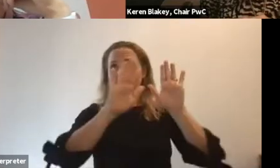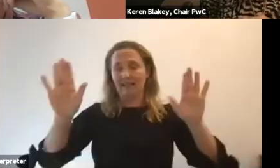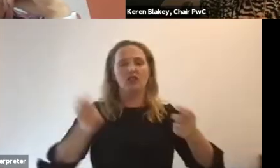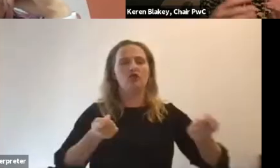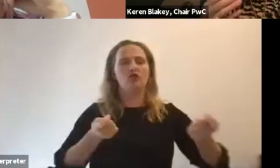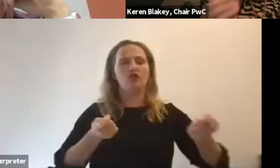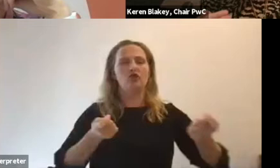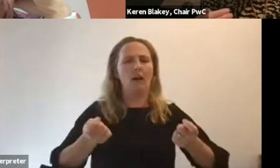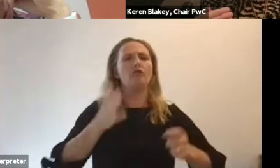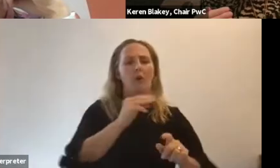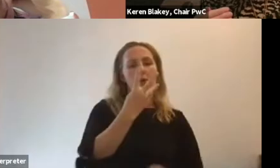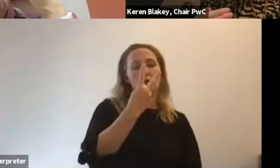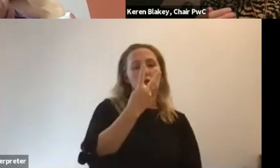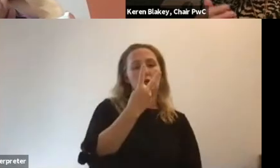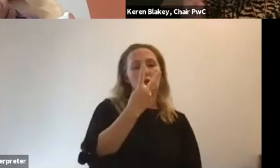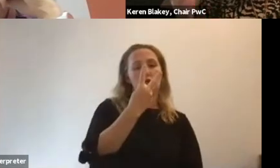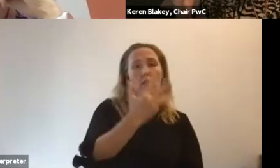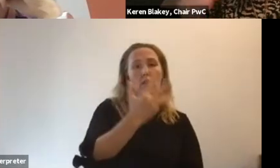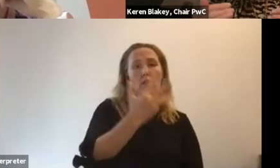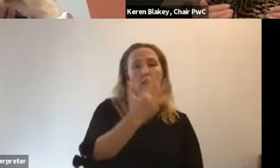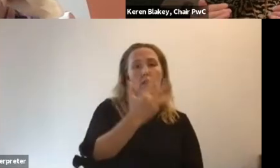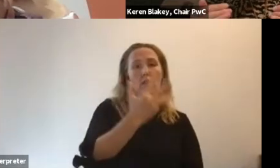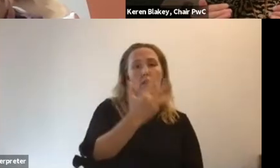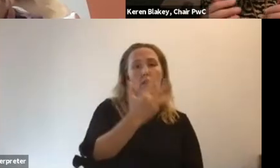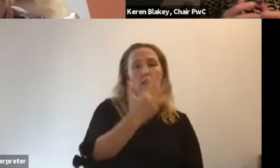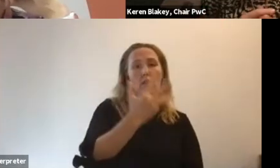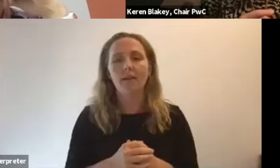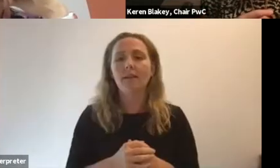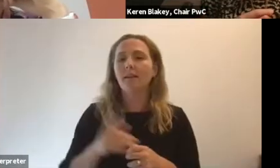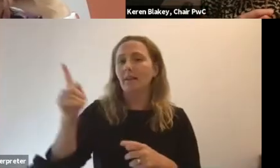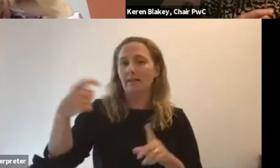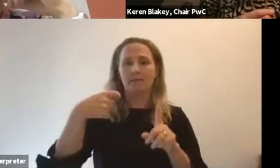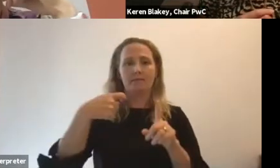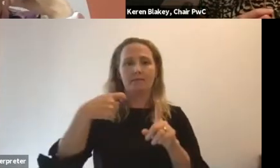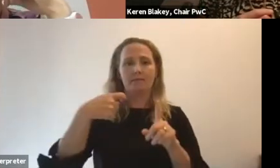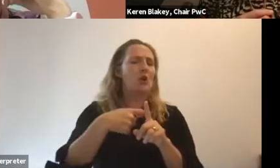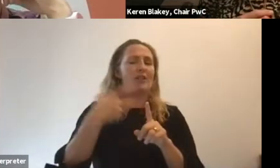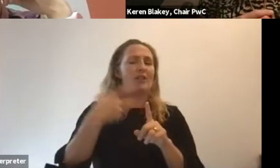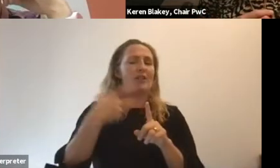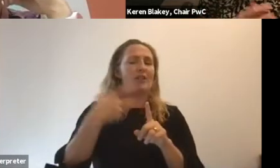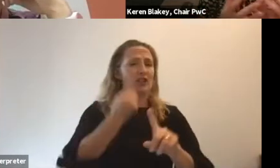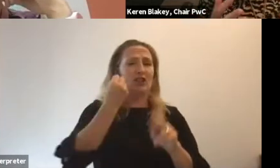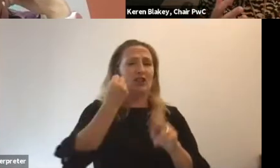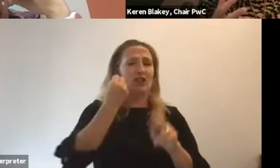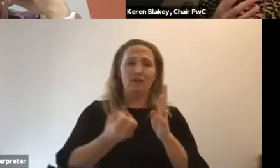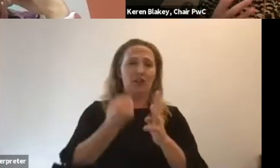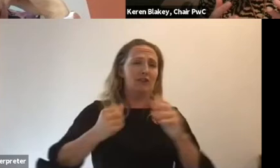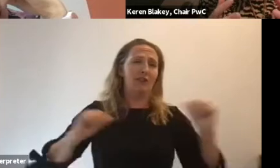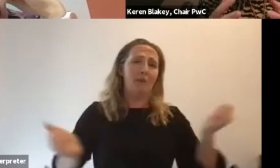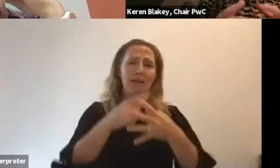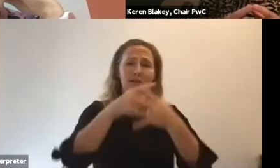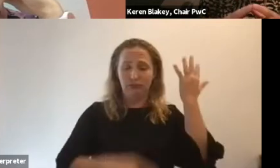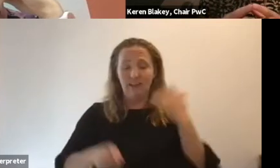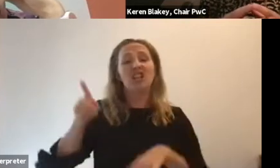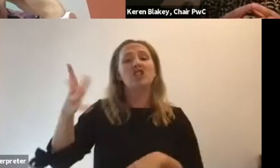2019. Kirsten is very, very educated and she has a long, long list of achievements. They include a Masters of Arts